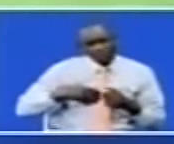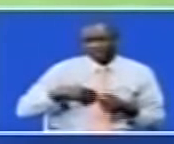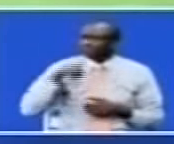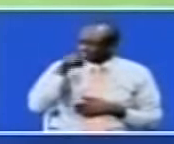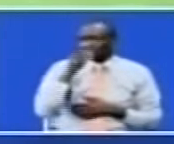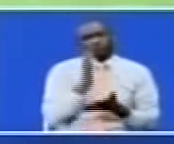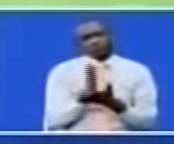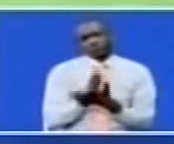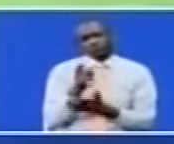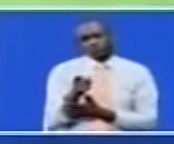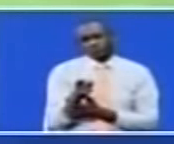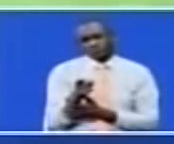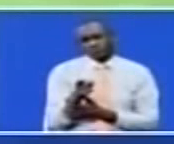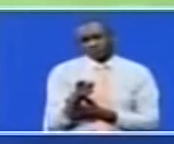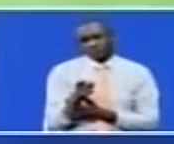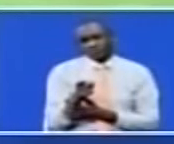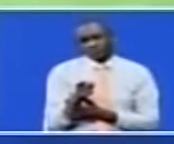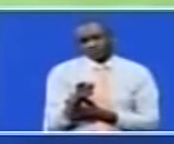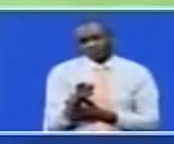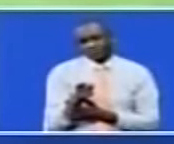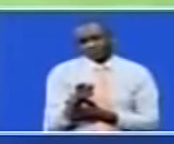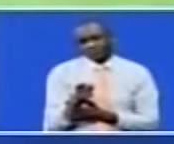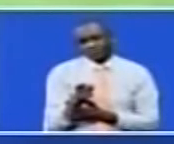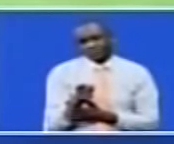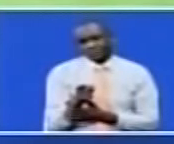alitoa. Vitu kama